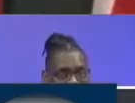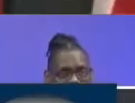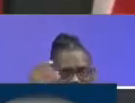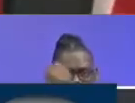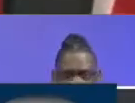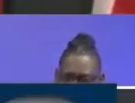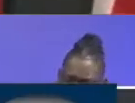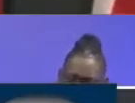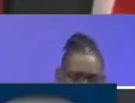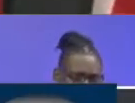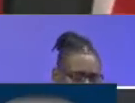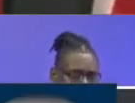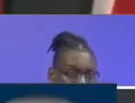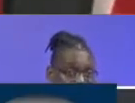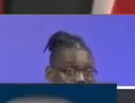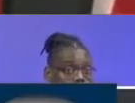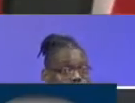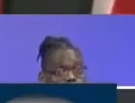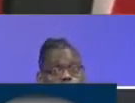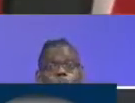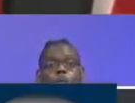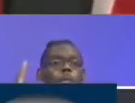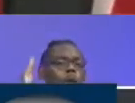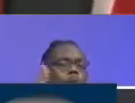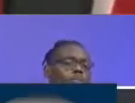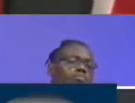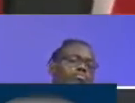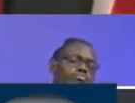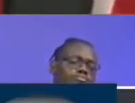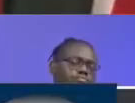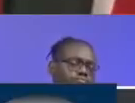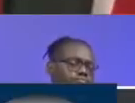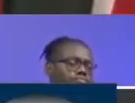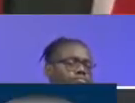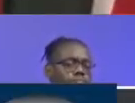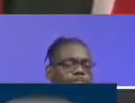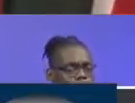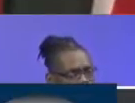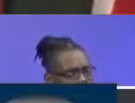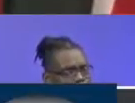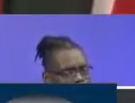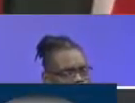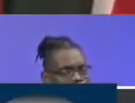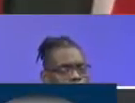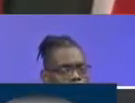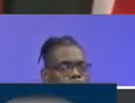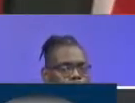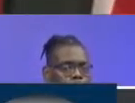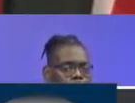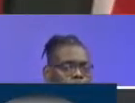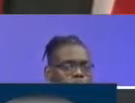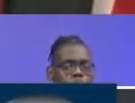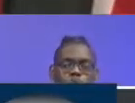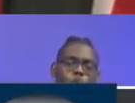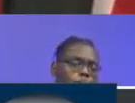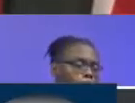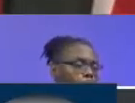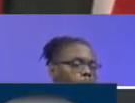so without fear, without favor, without malice, and without ill will.